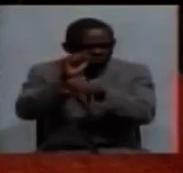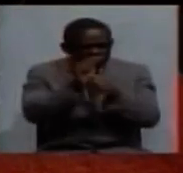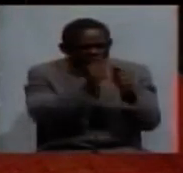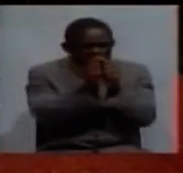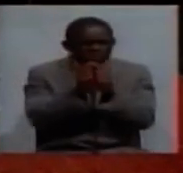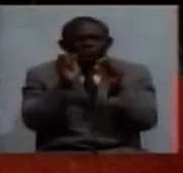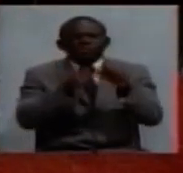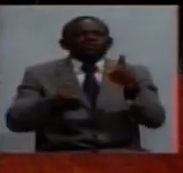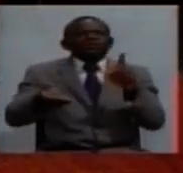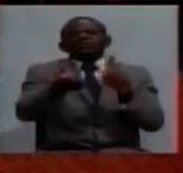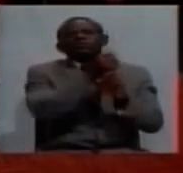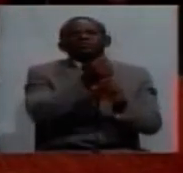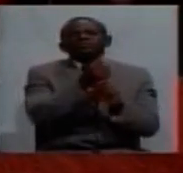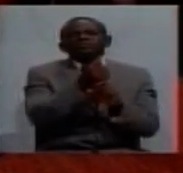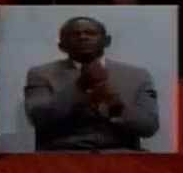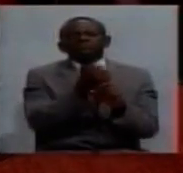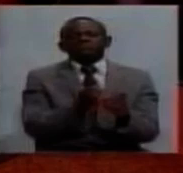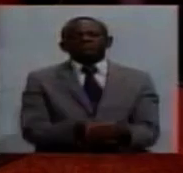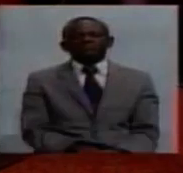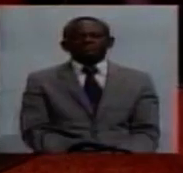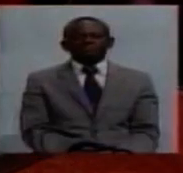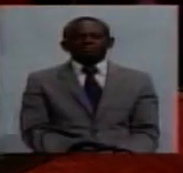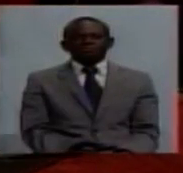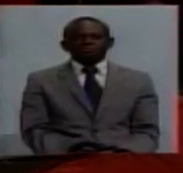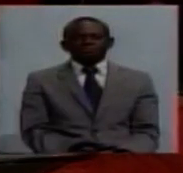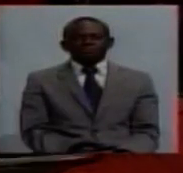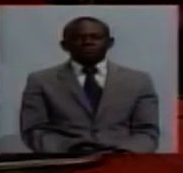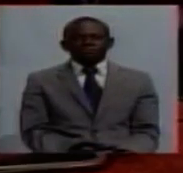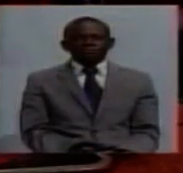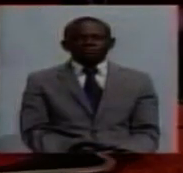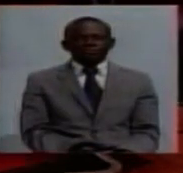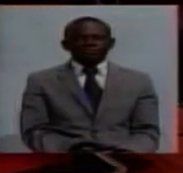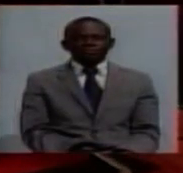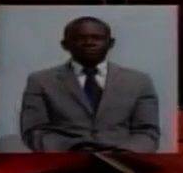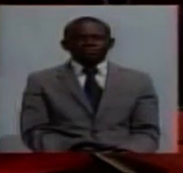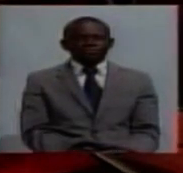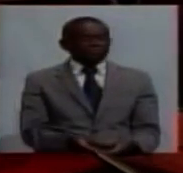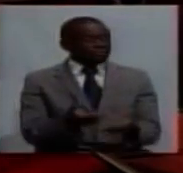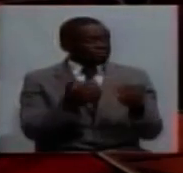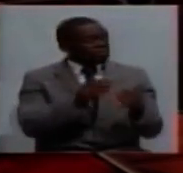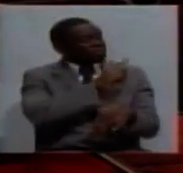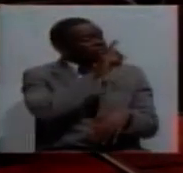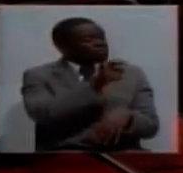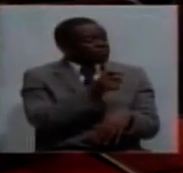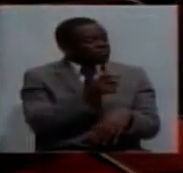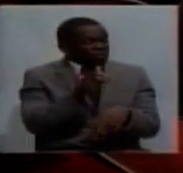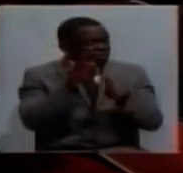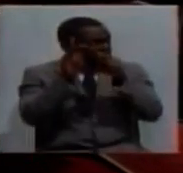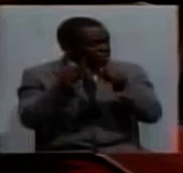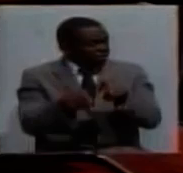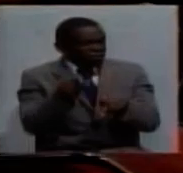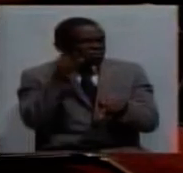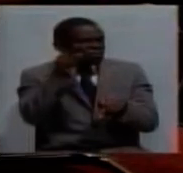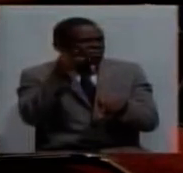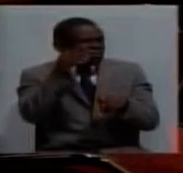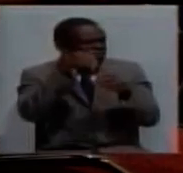Right. How do you give hope for today to that person who is in the least advantageous